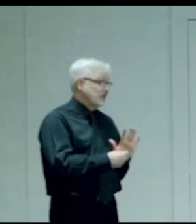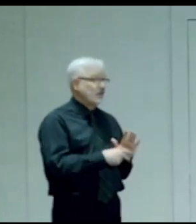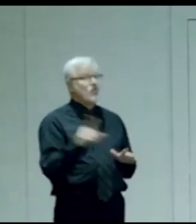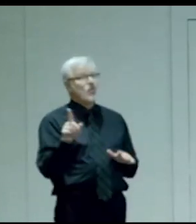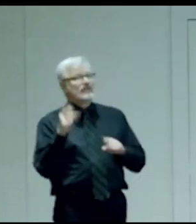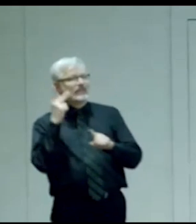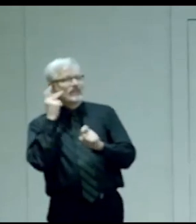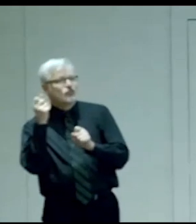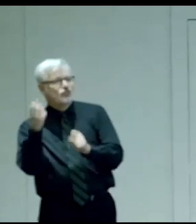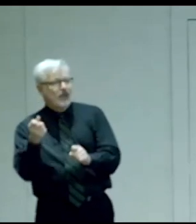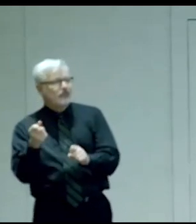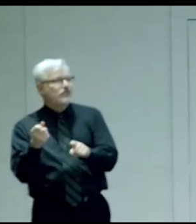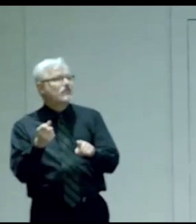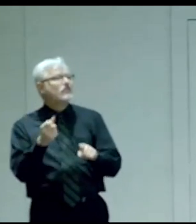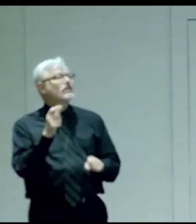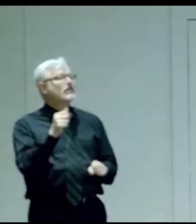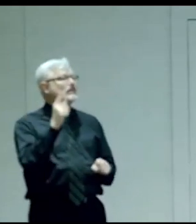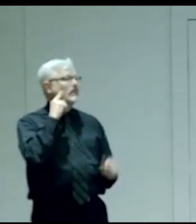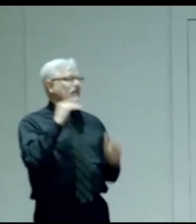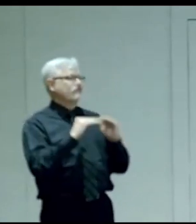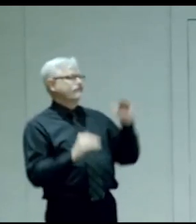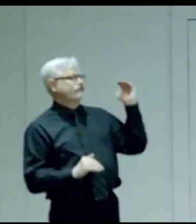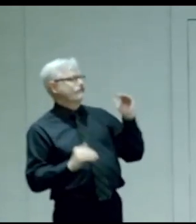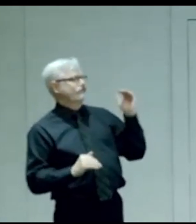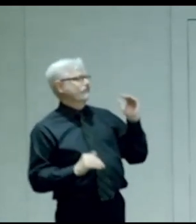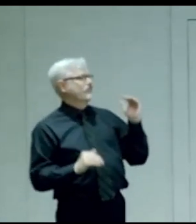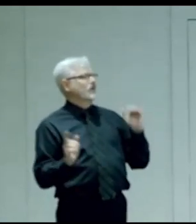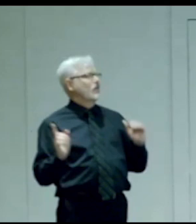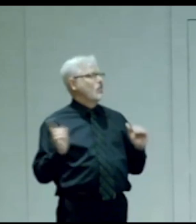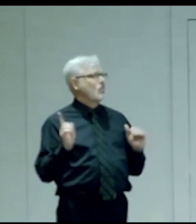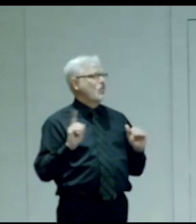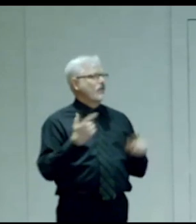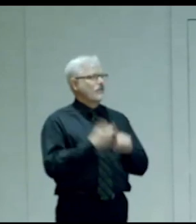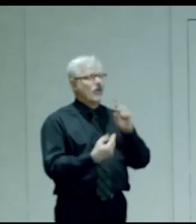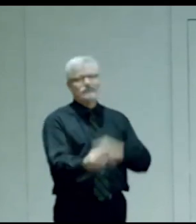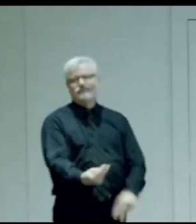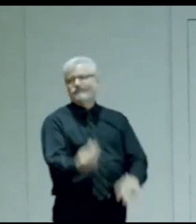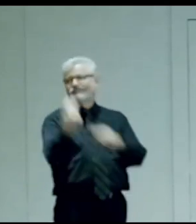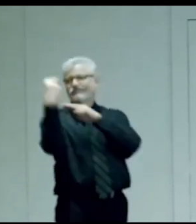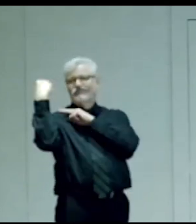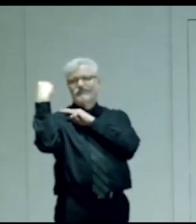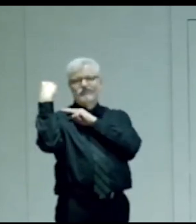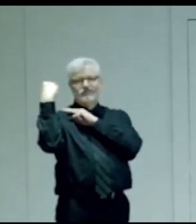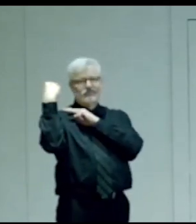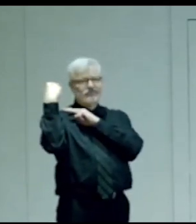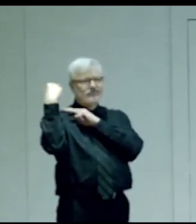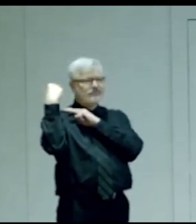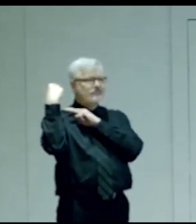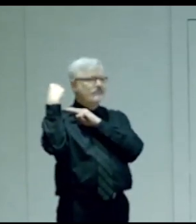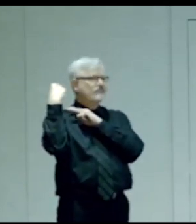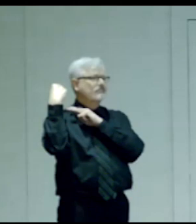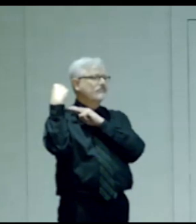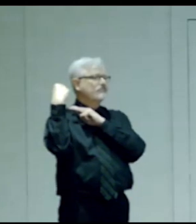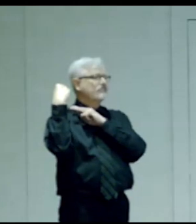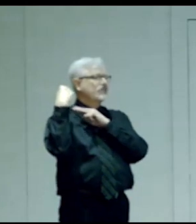are and where the inequalities, where they originate from. So this is the